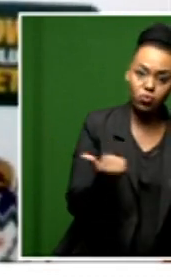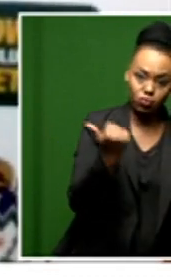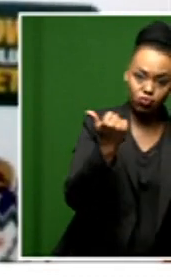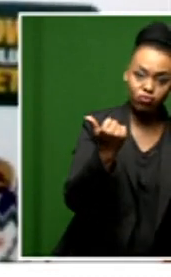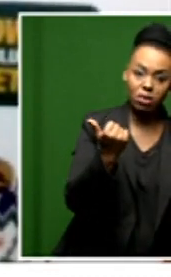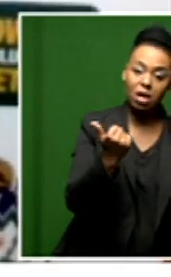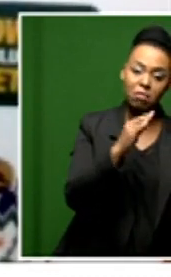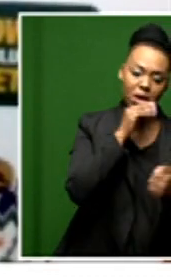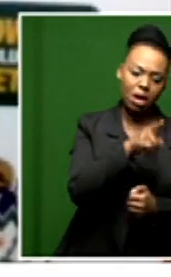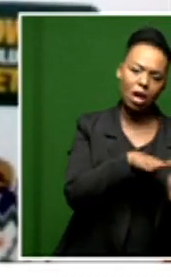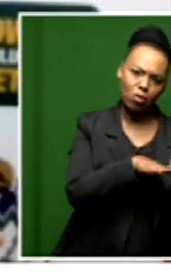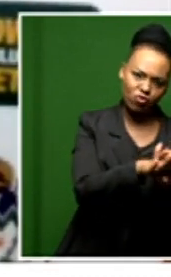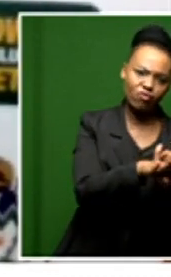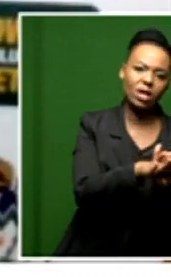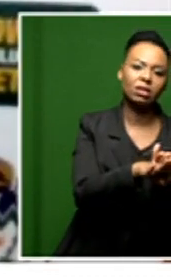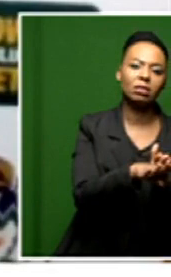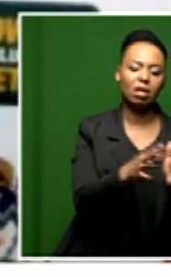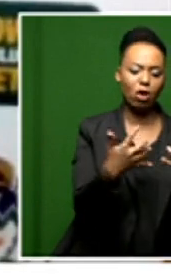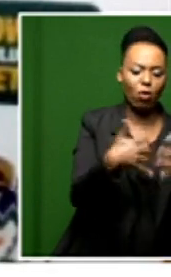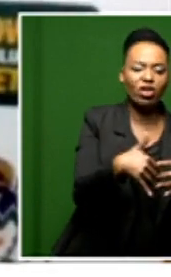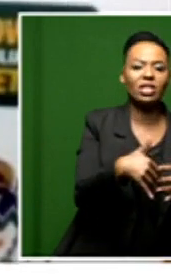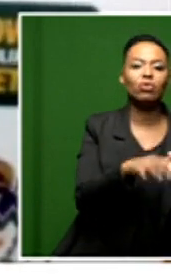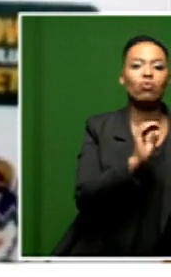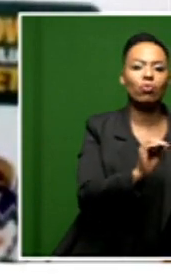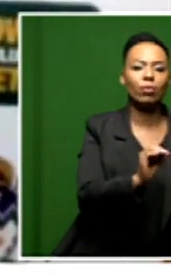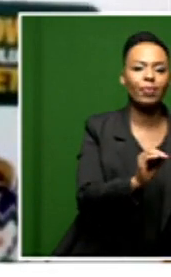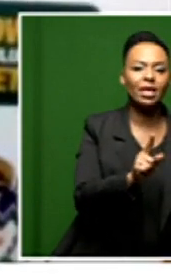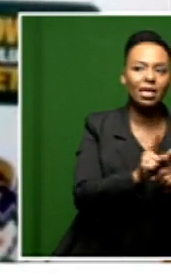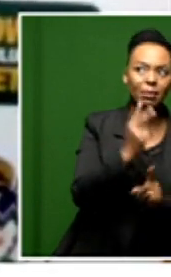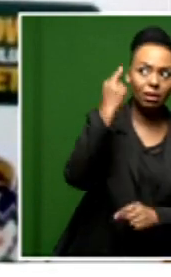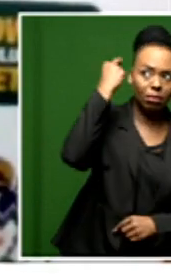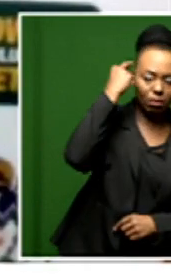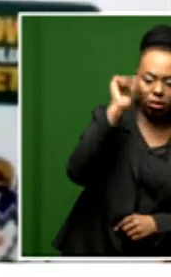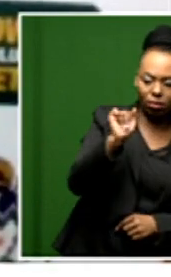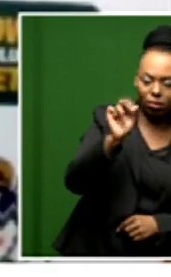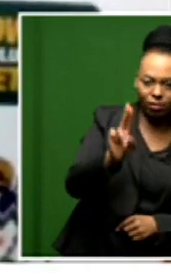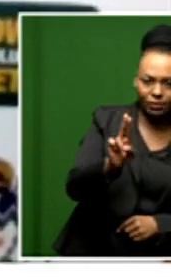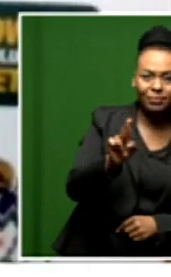improvement in terms of coordination. The Secretariat of the AU,